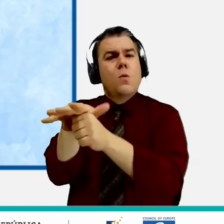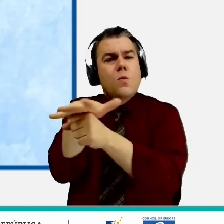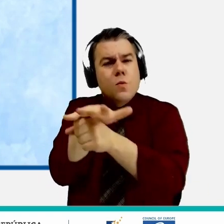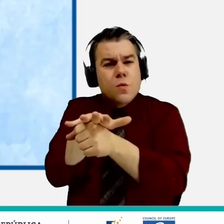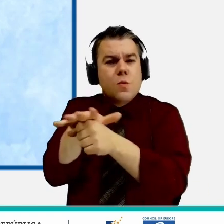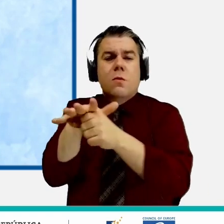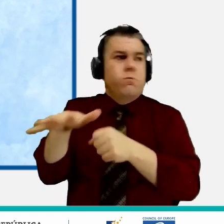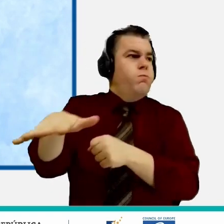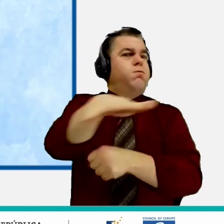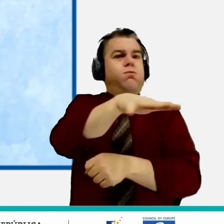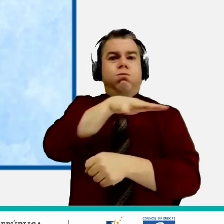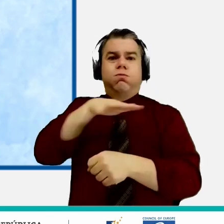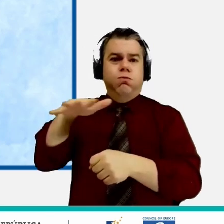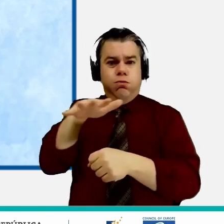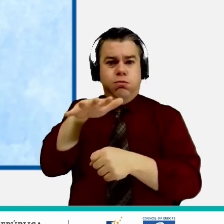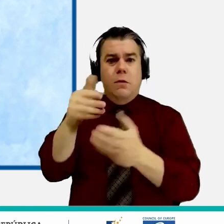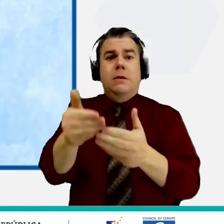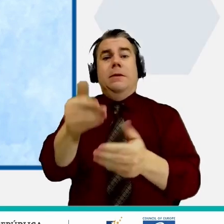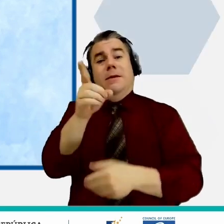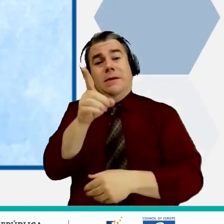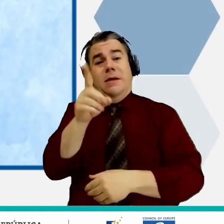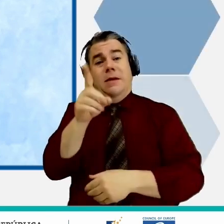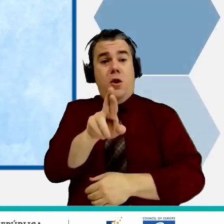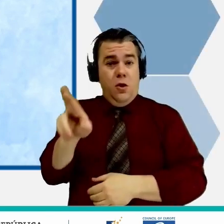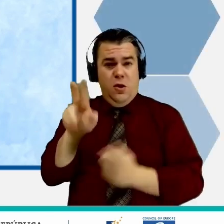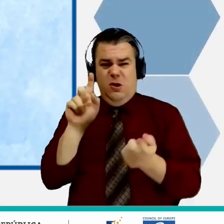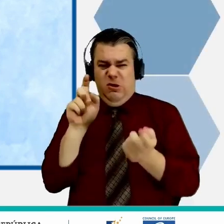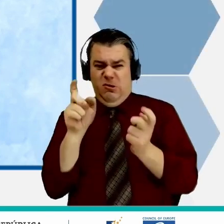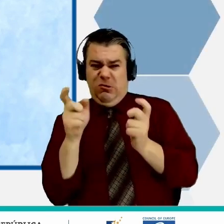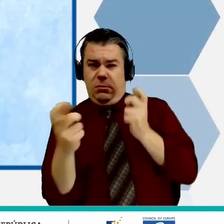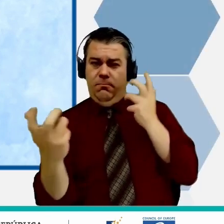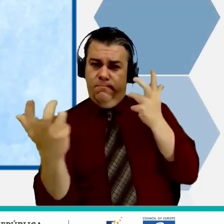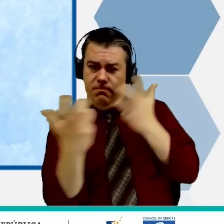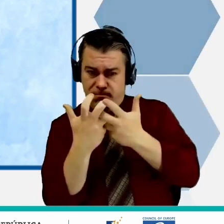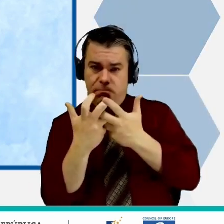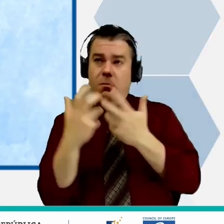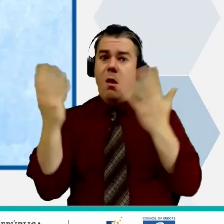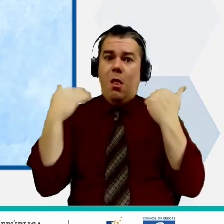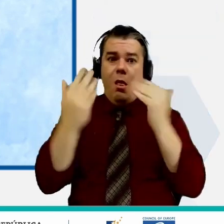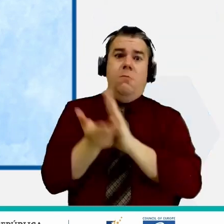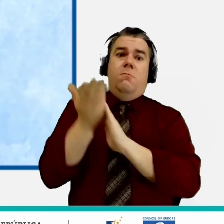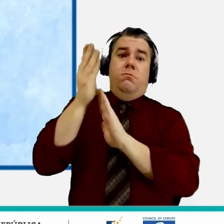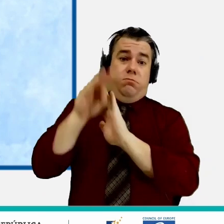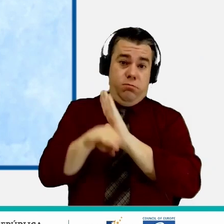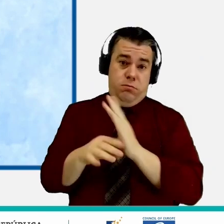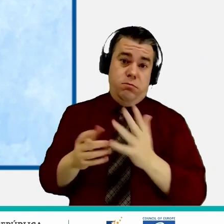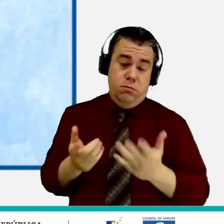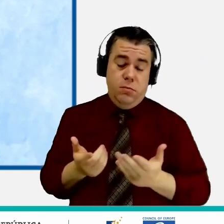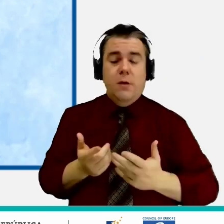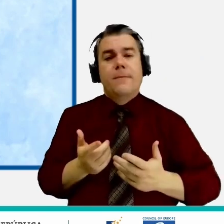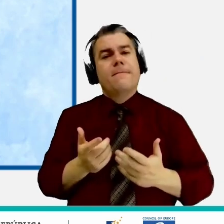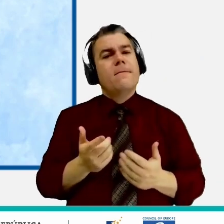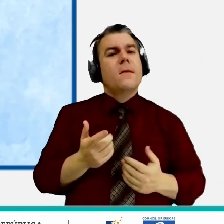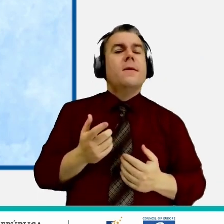regional disaster risk management and climate change adaptation projects. And now we have more funding available. One of the consequences of